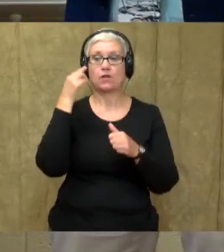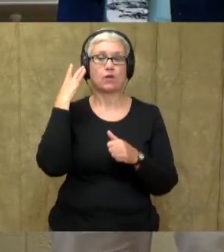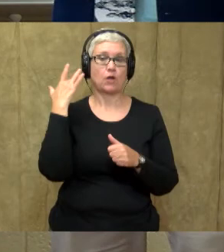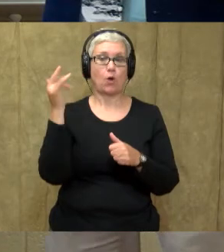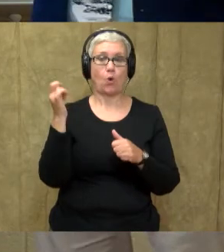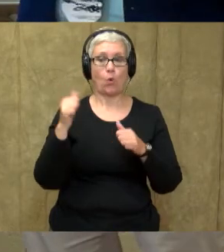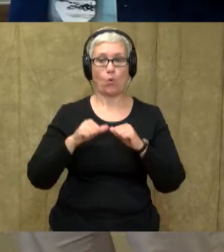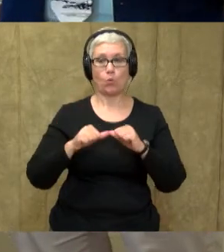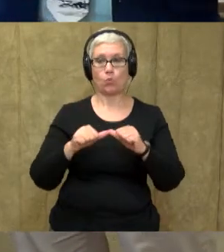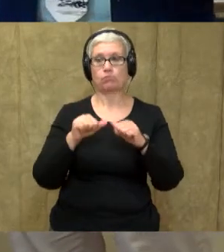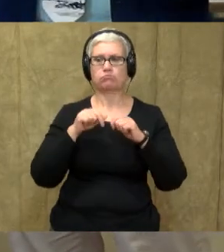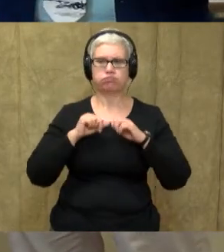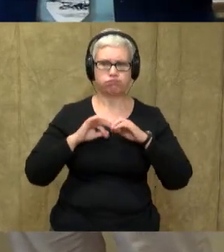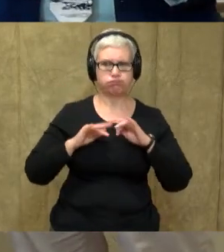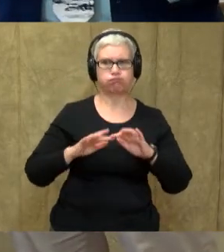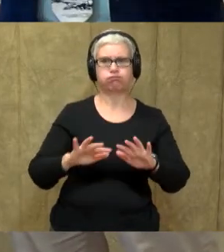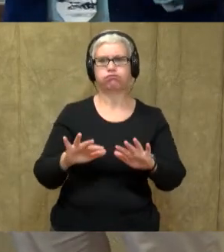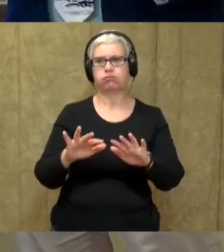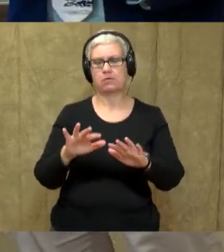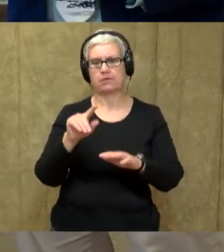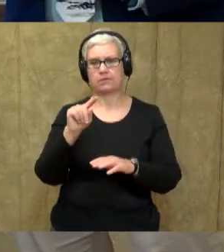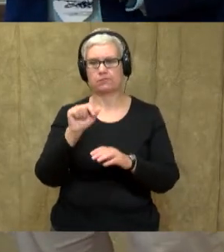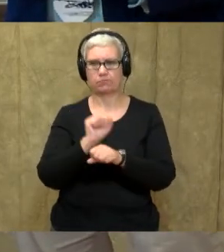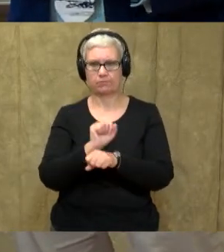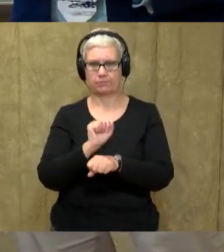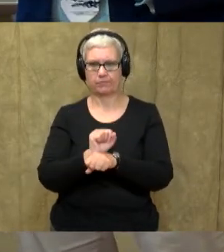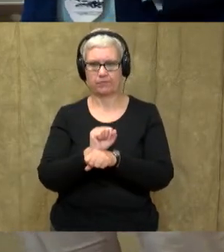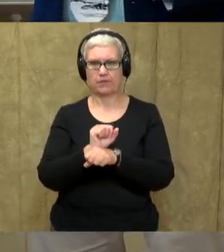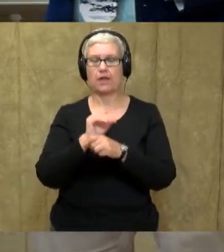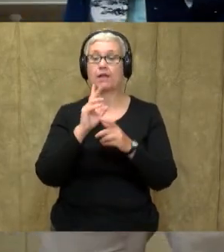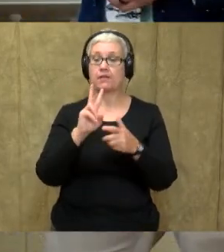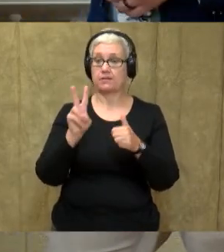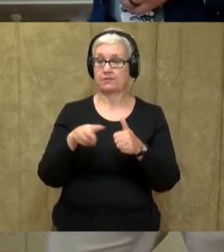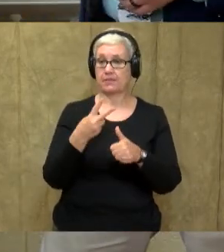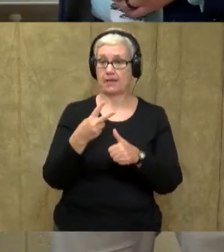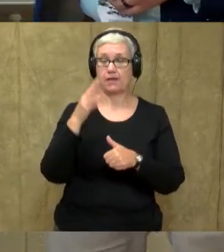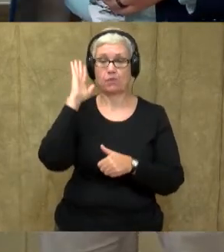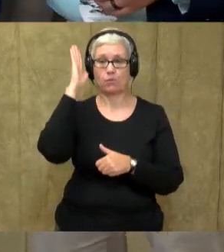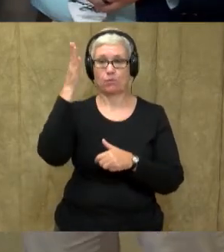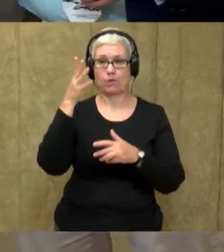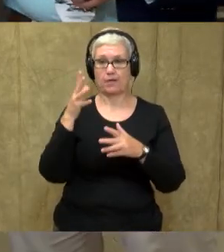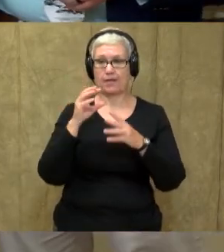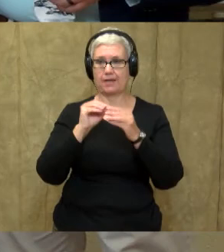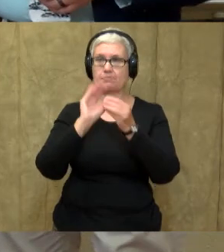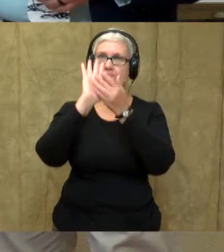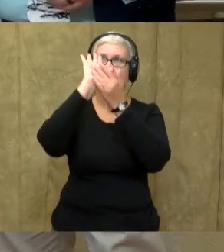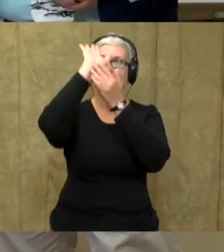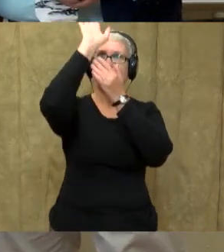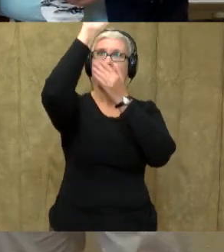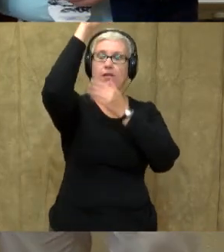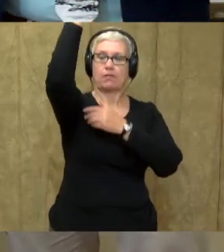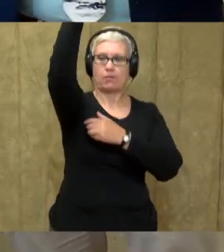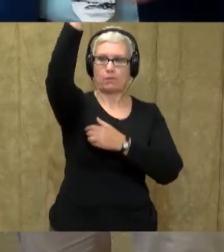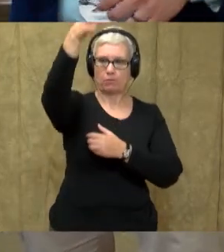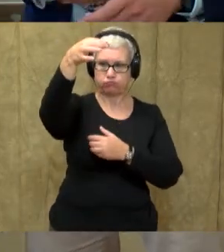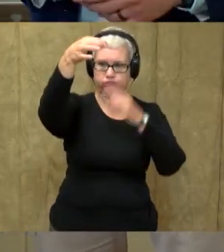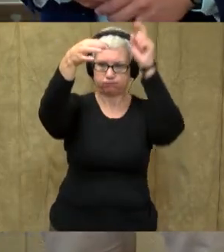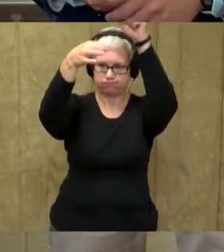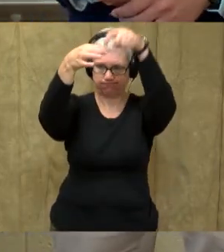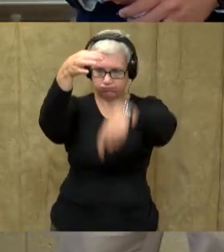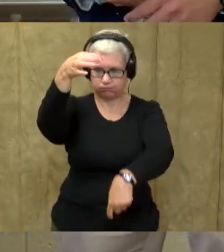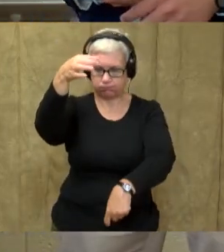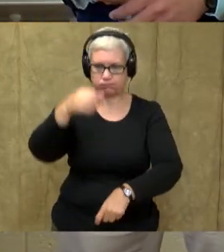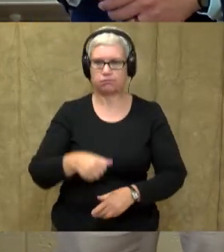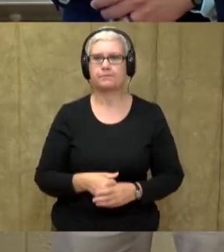task, and then the second one being a task called will it hit the hoop? And then as we wrap up each of these tasks, I'm going to provide a summary, and then we're going to look